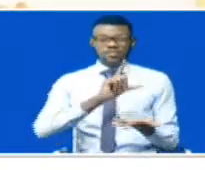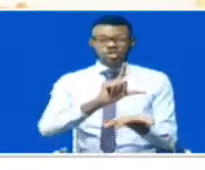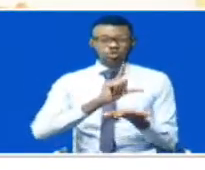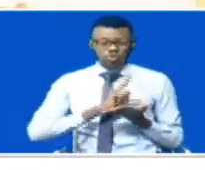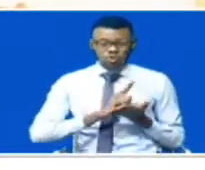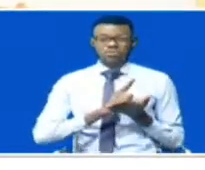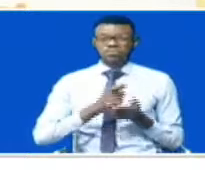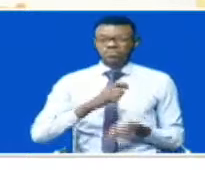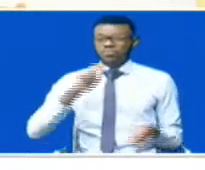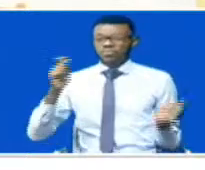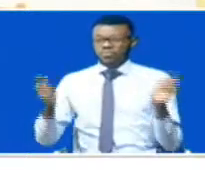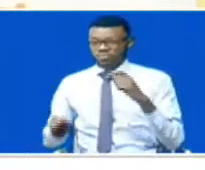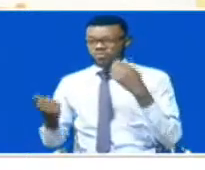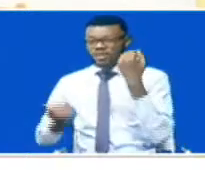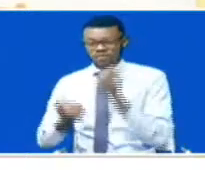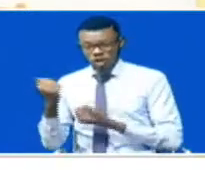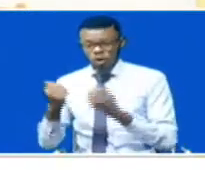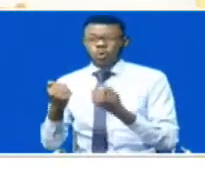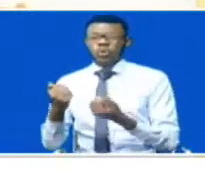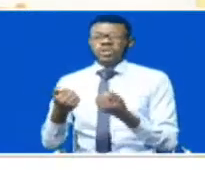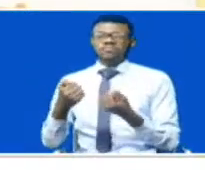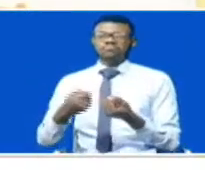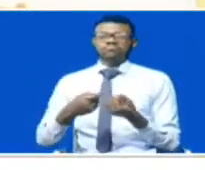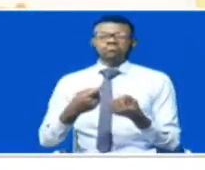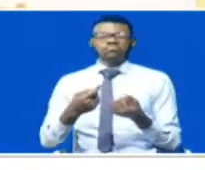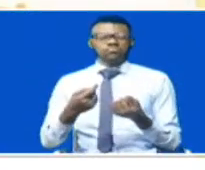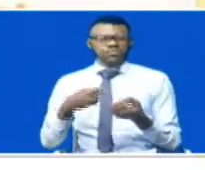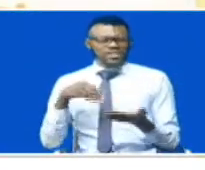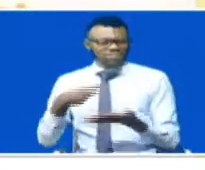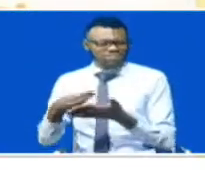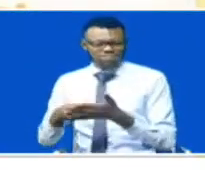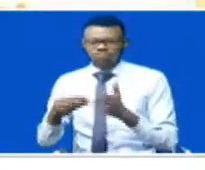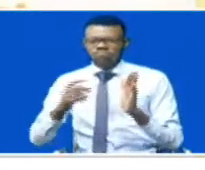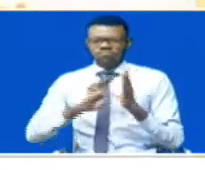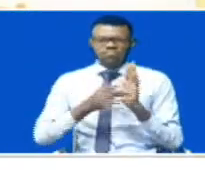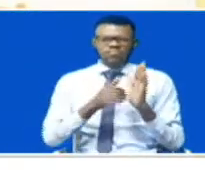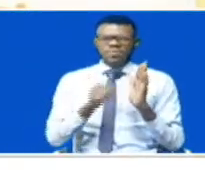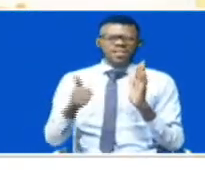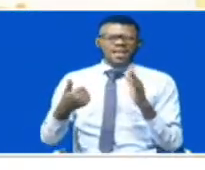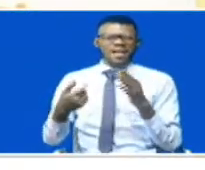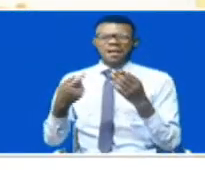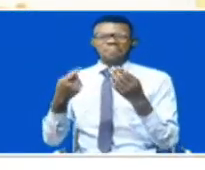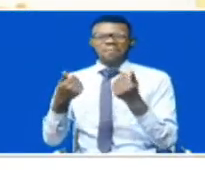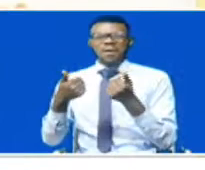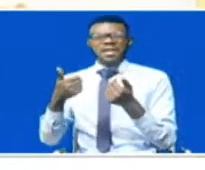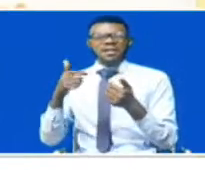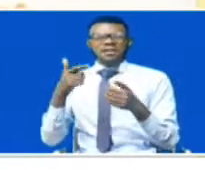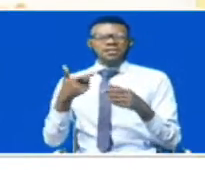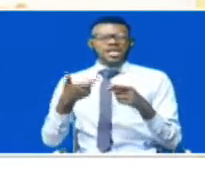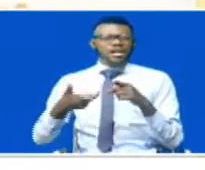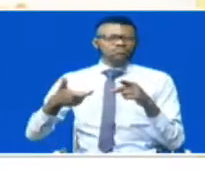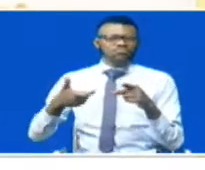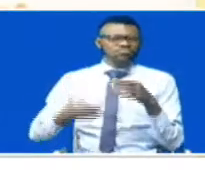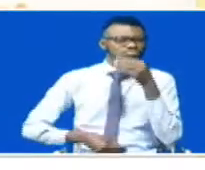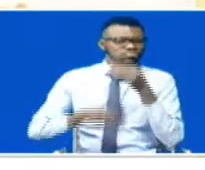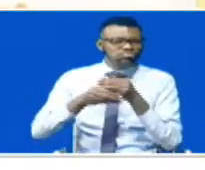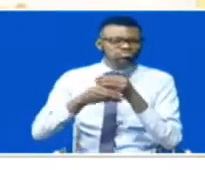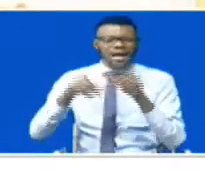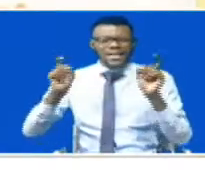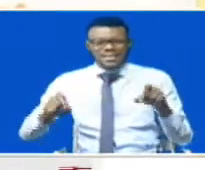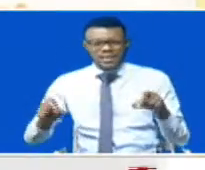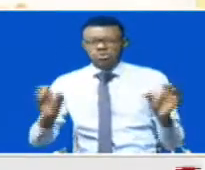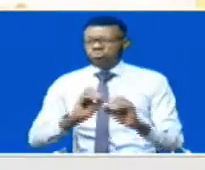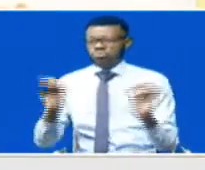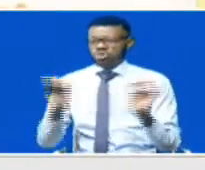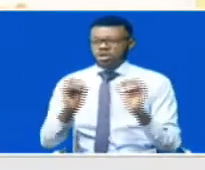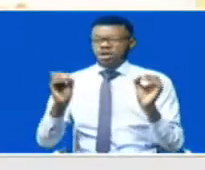to a car grant, there will be no additional funding required. That indeed it will be within the